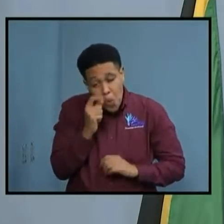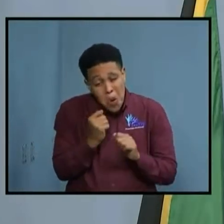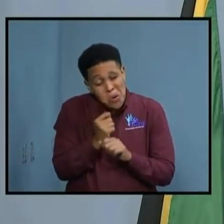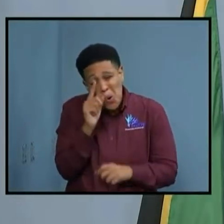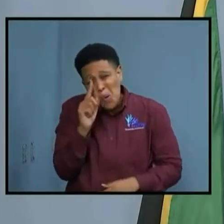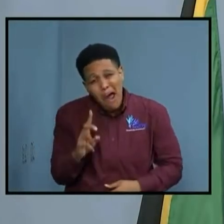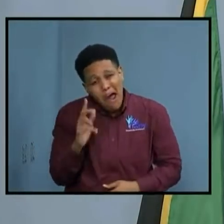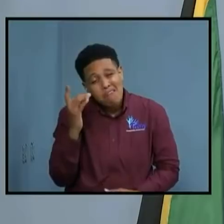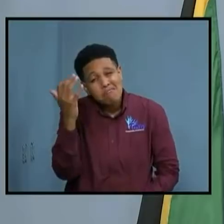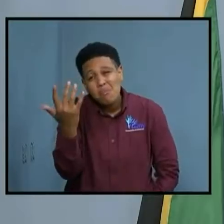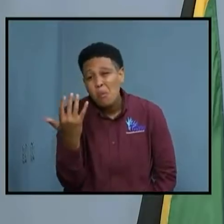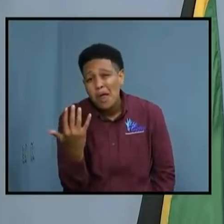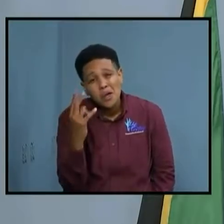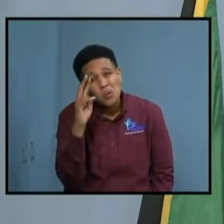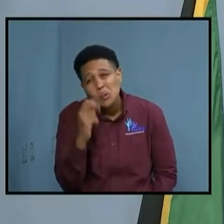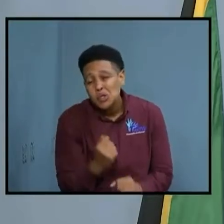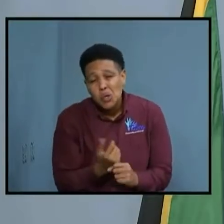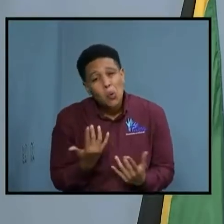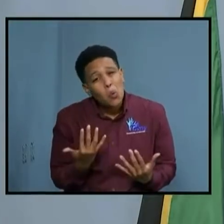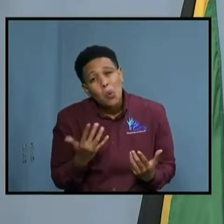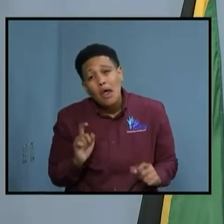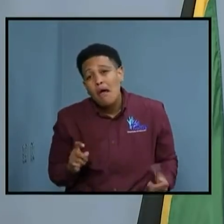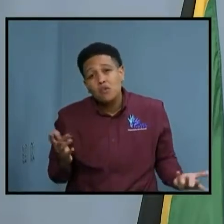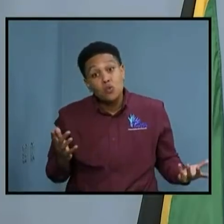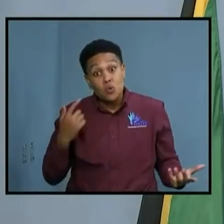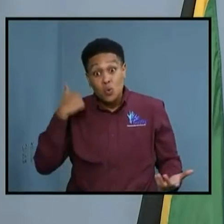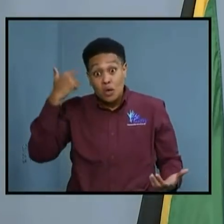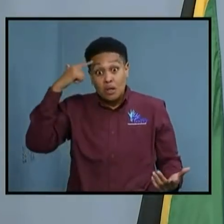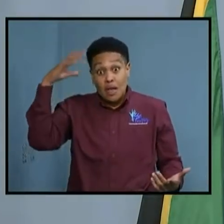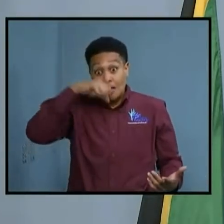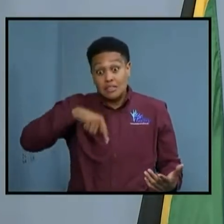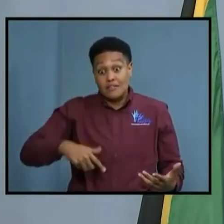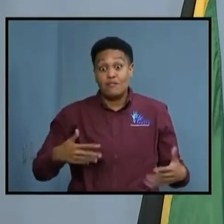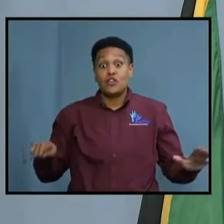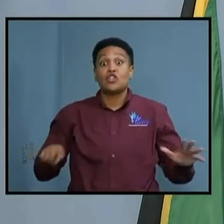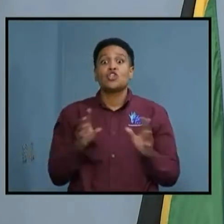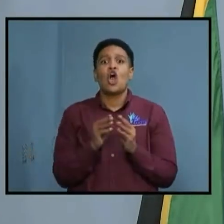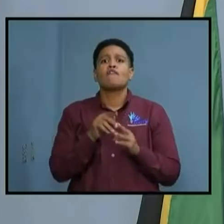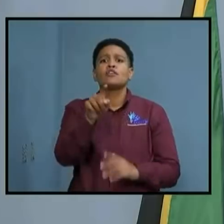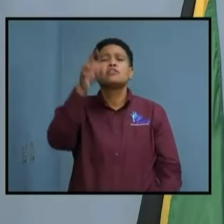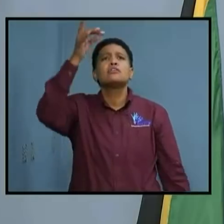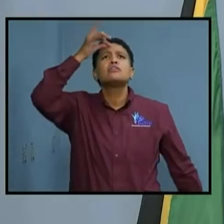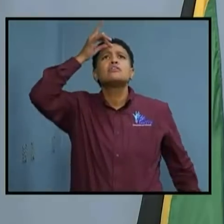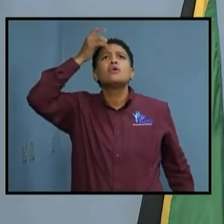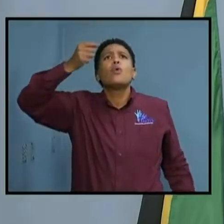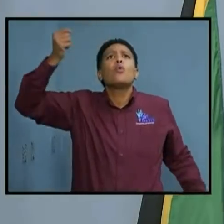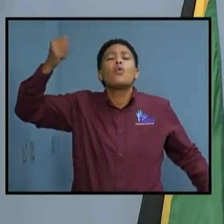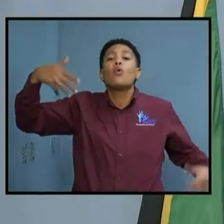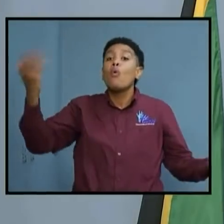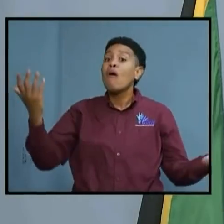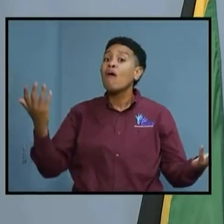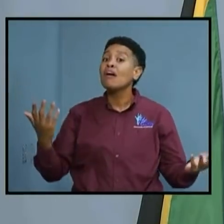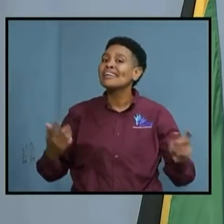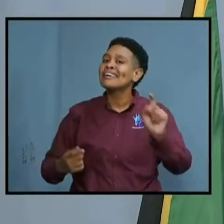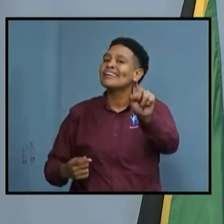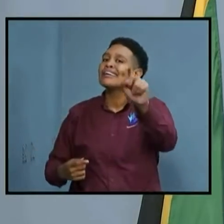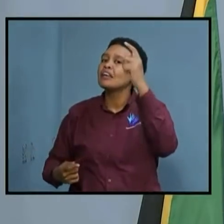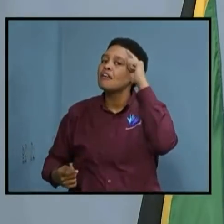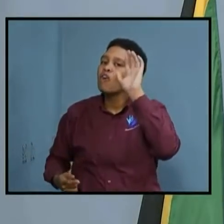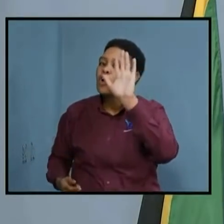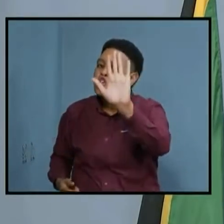1.5 to 2 years. So I guess at the end of this press conference, what you should take away is the need for